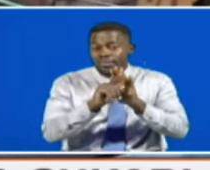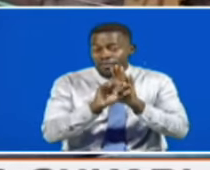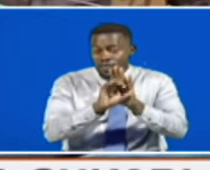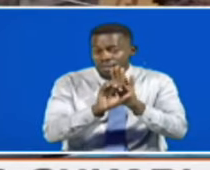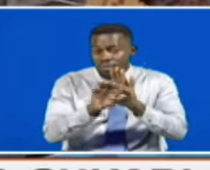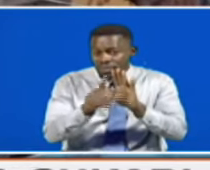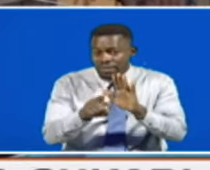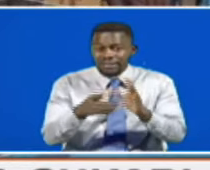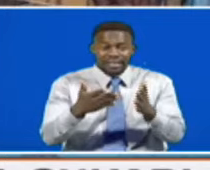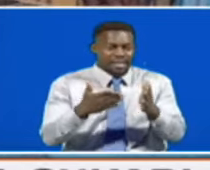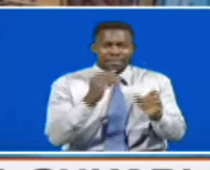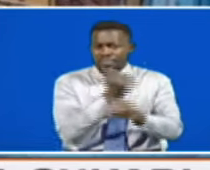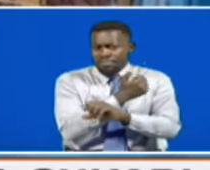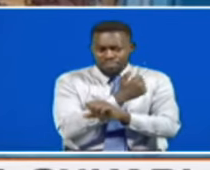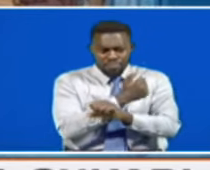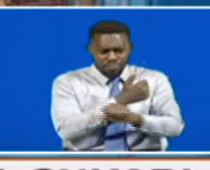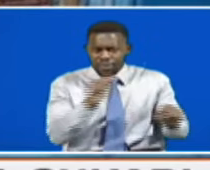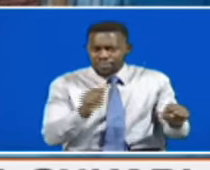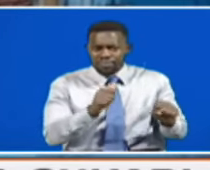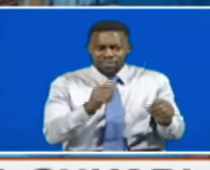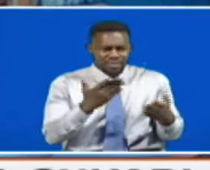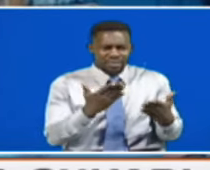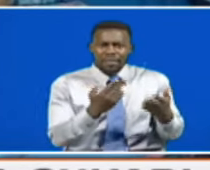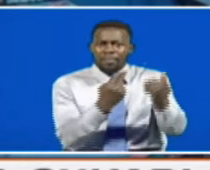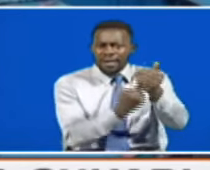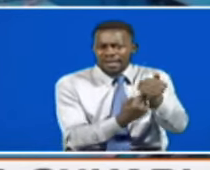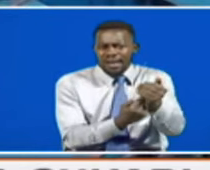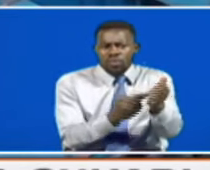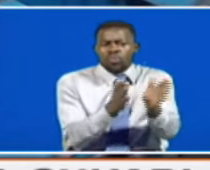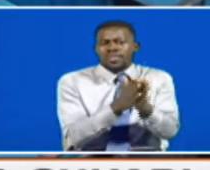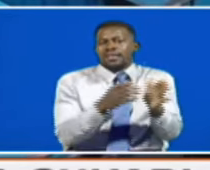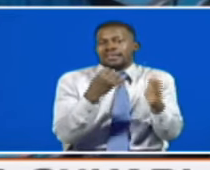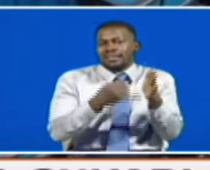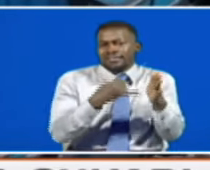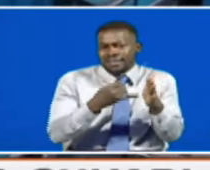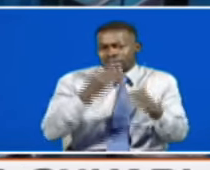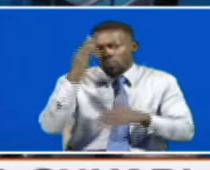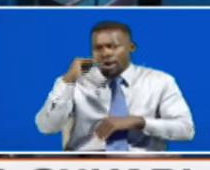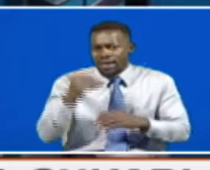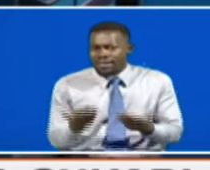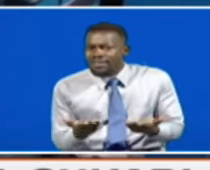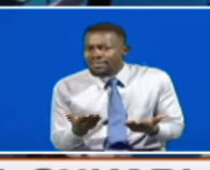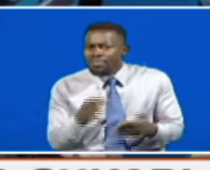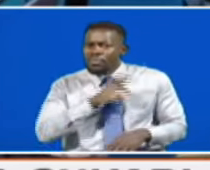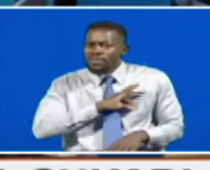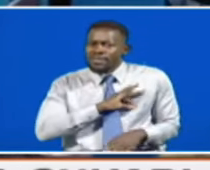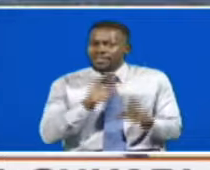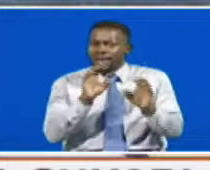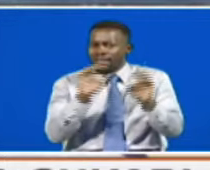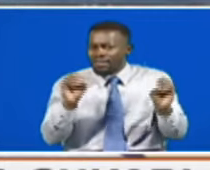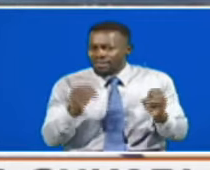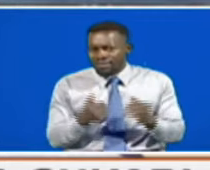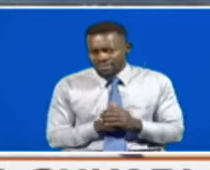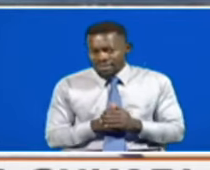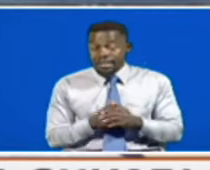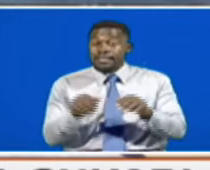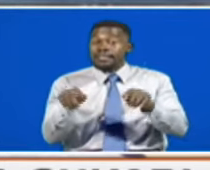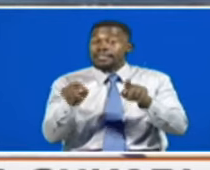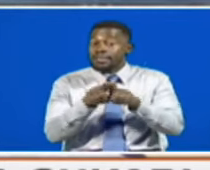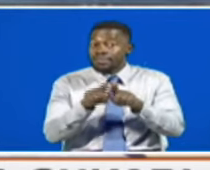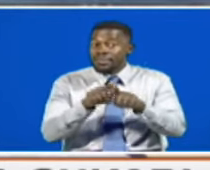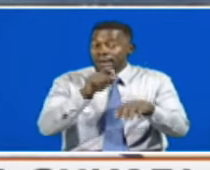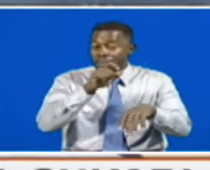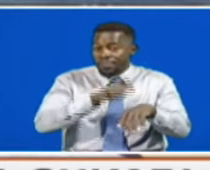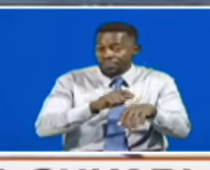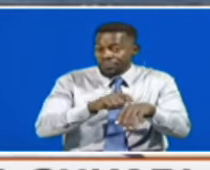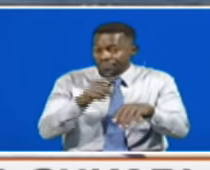in an industry where there is no protection of his business. Wakati afa in a panel directive